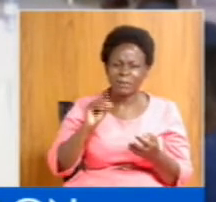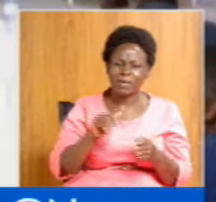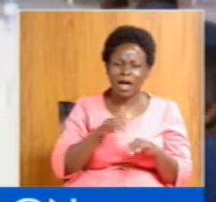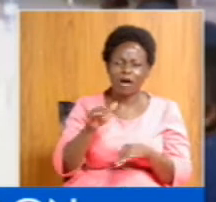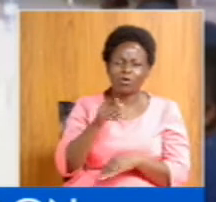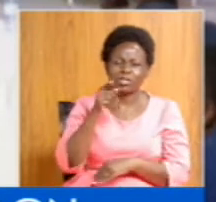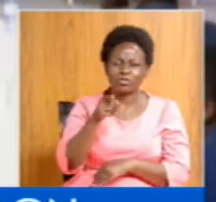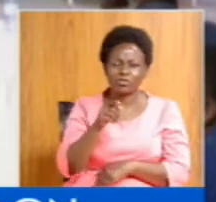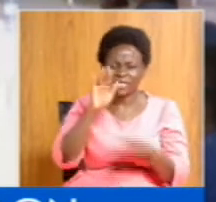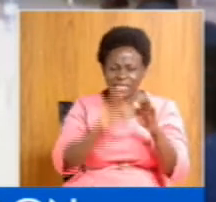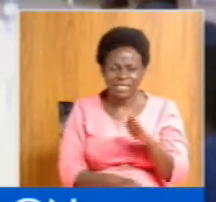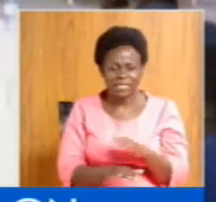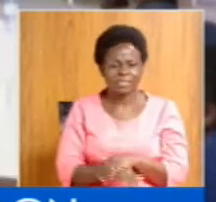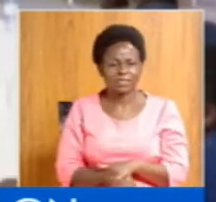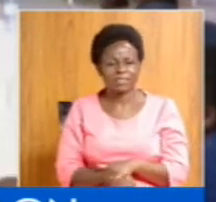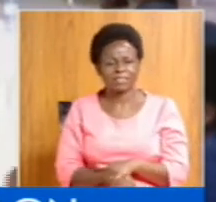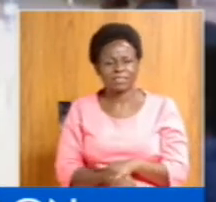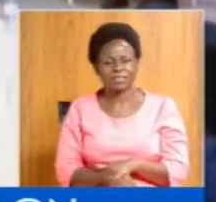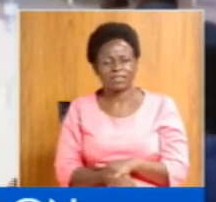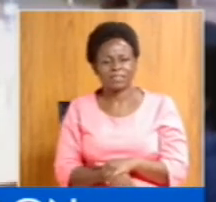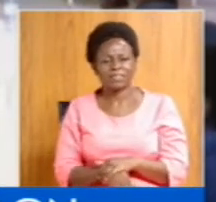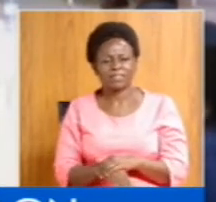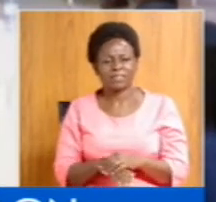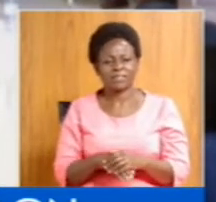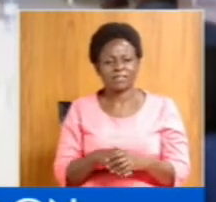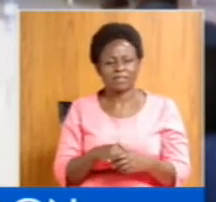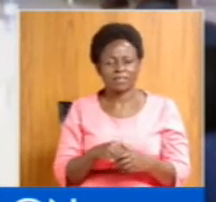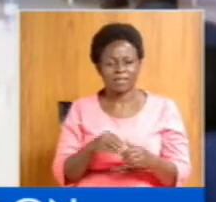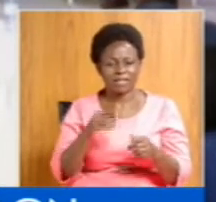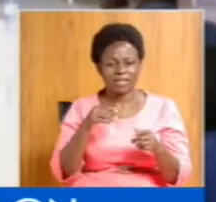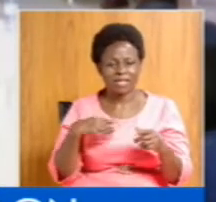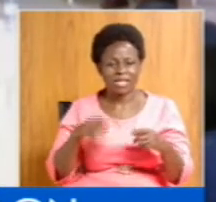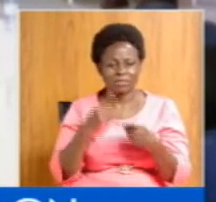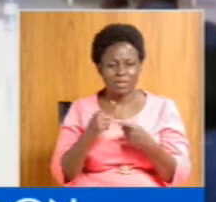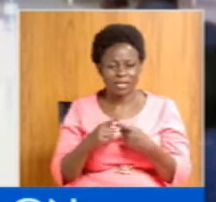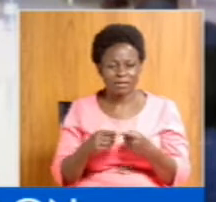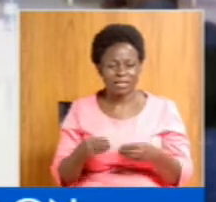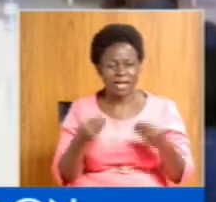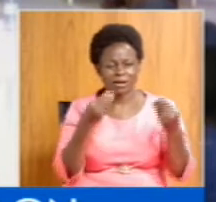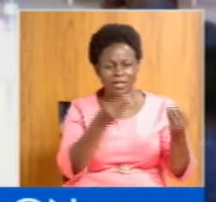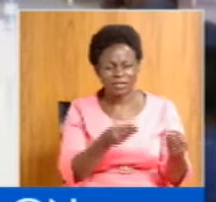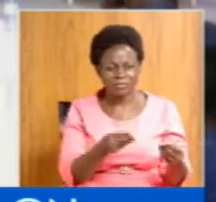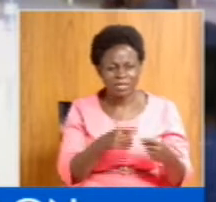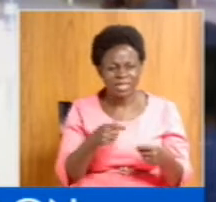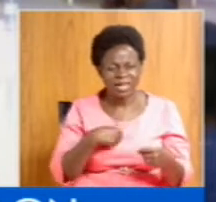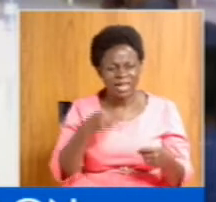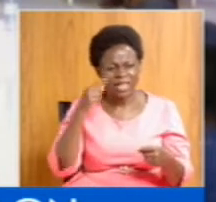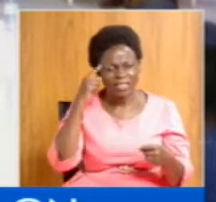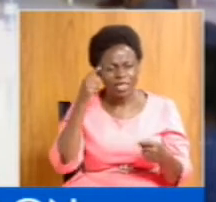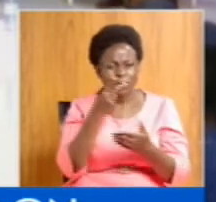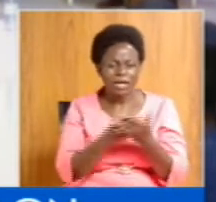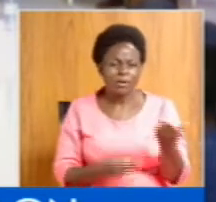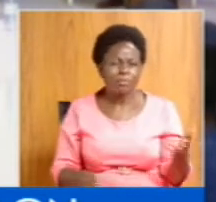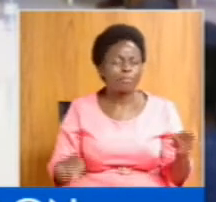to you it's less I don't know let me calculate it I'll give it to you okay but I think we can both